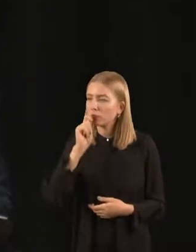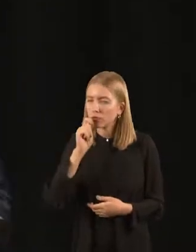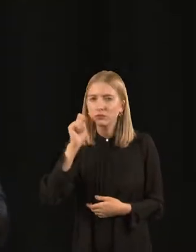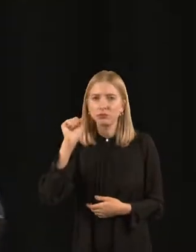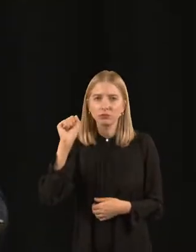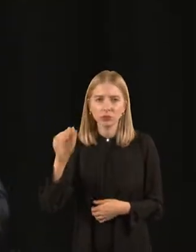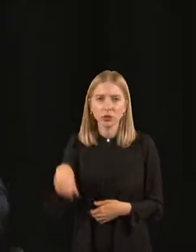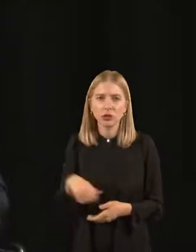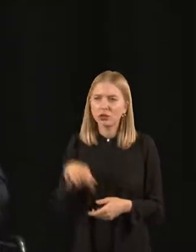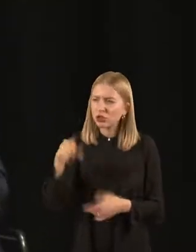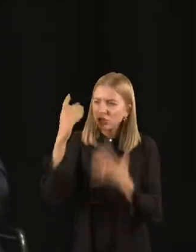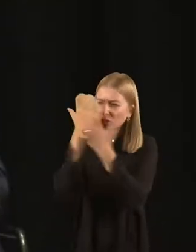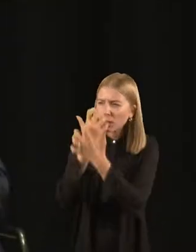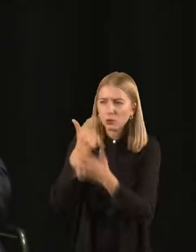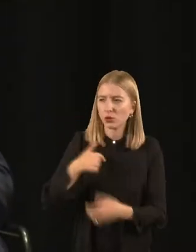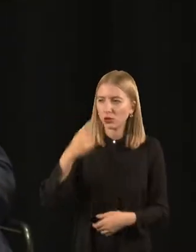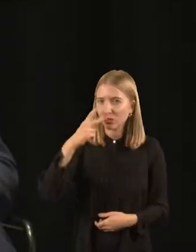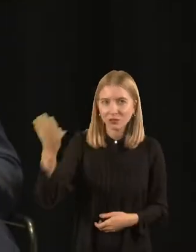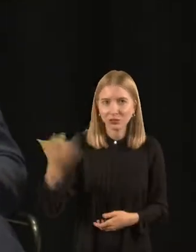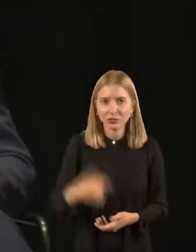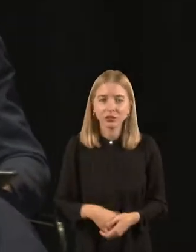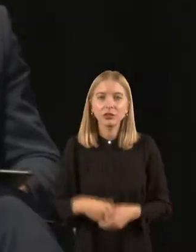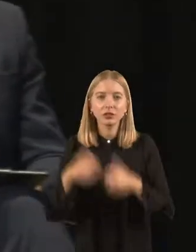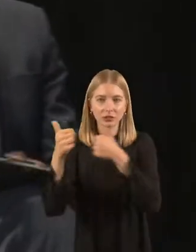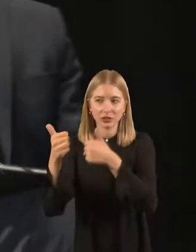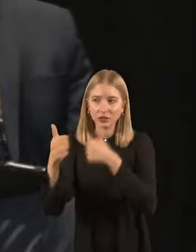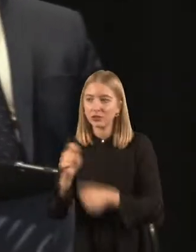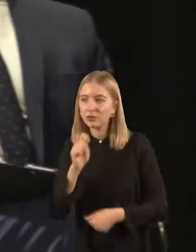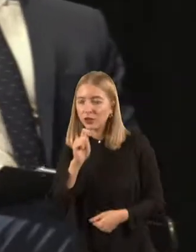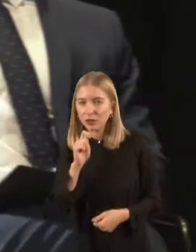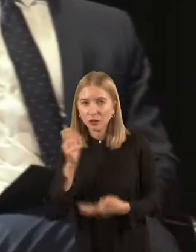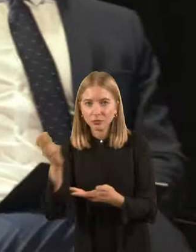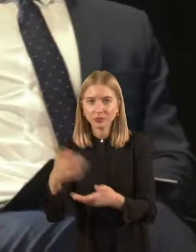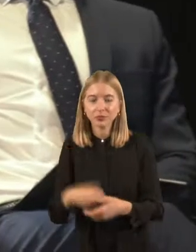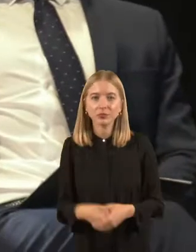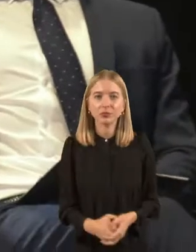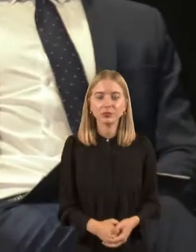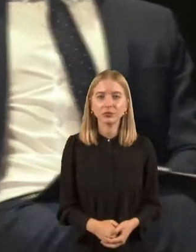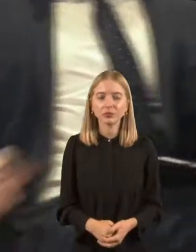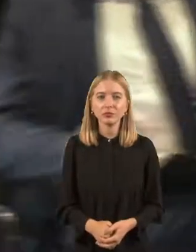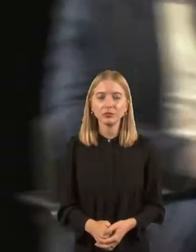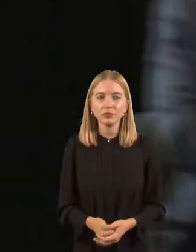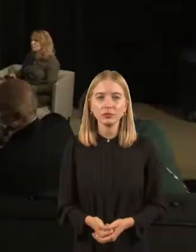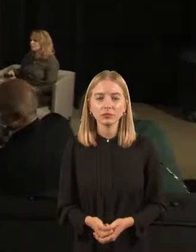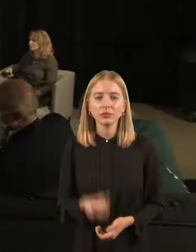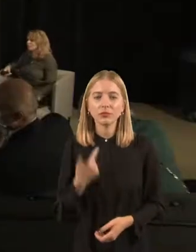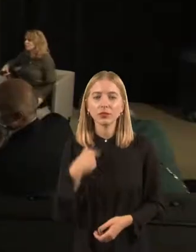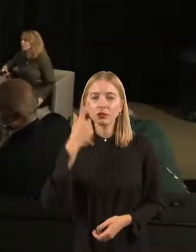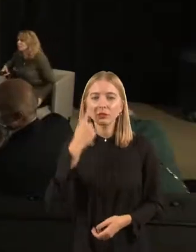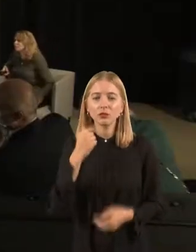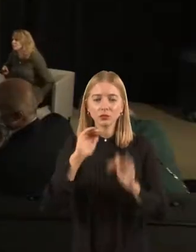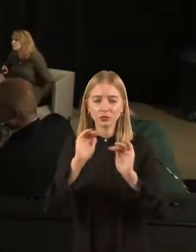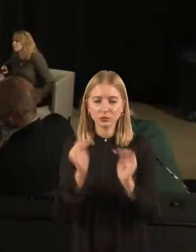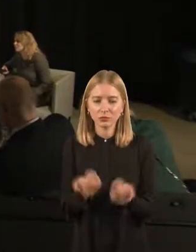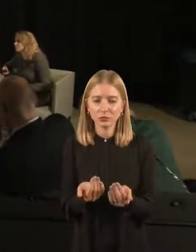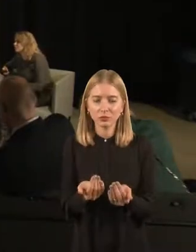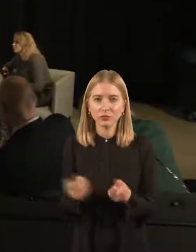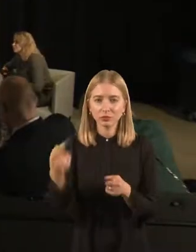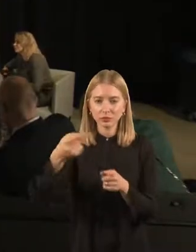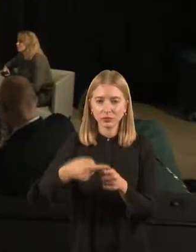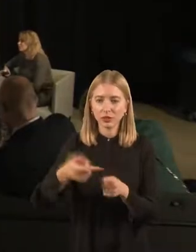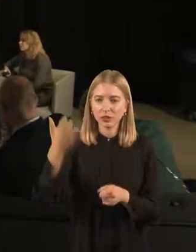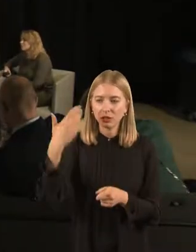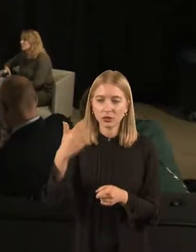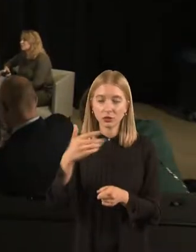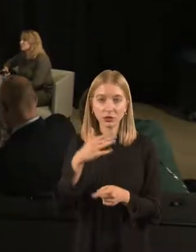any questions, you will be given the microphone, because microphones are available, and please raise your hand if you want to ask a